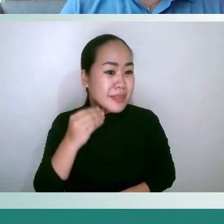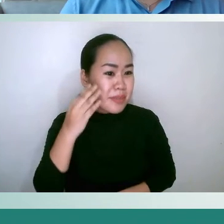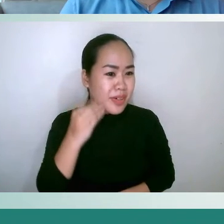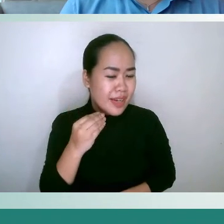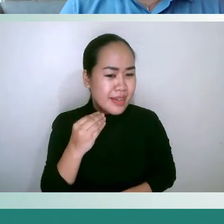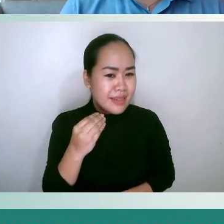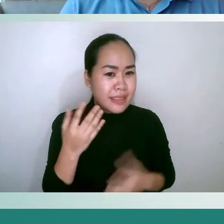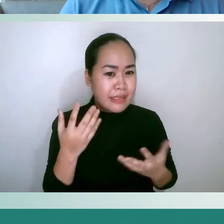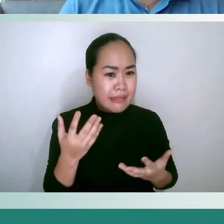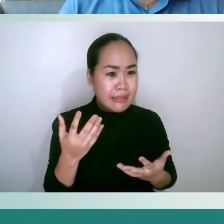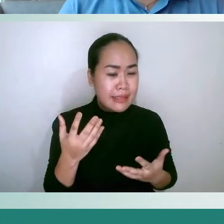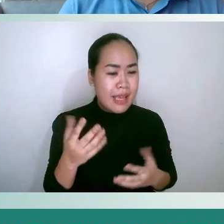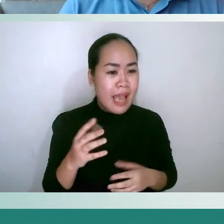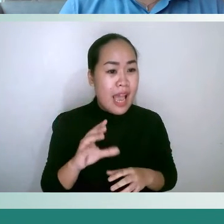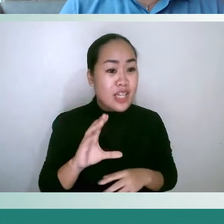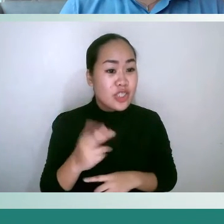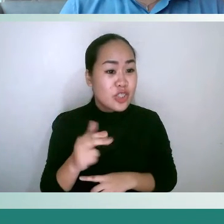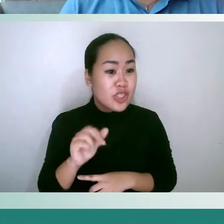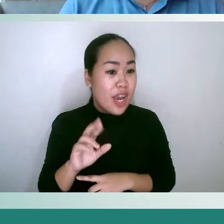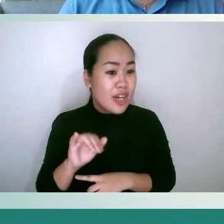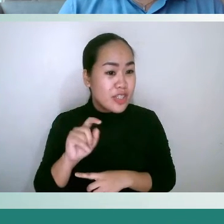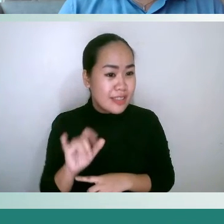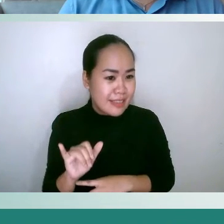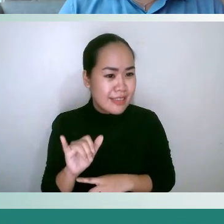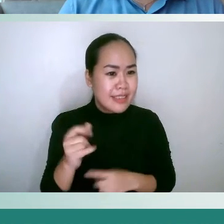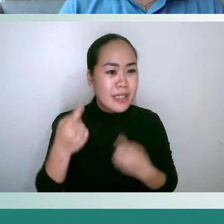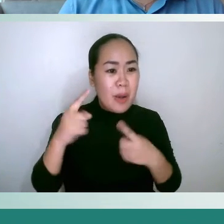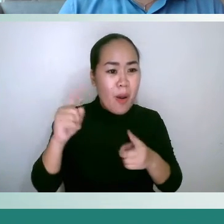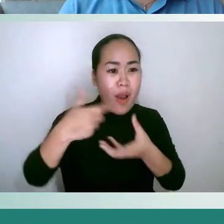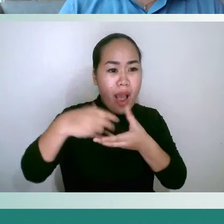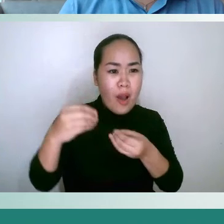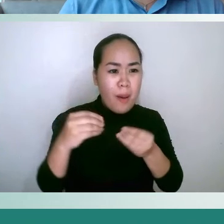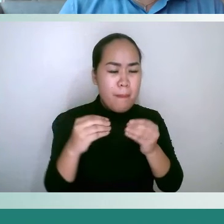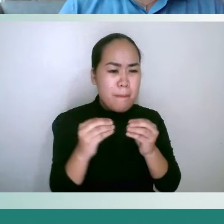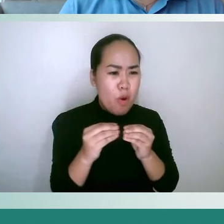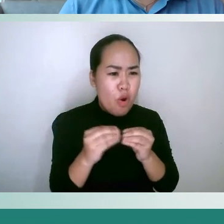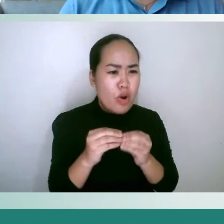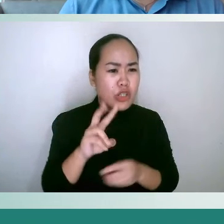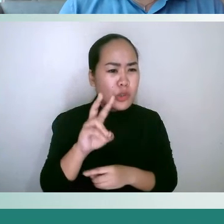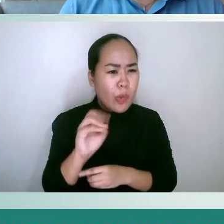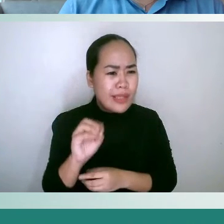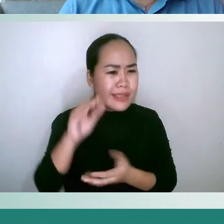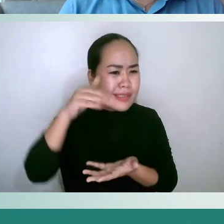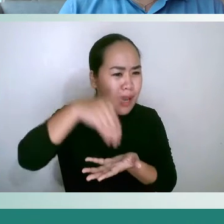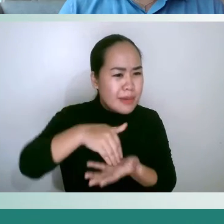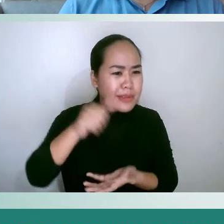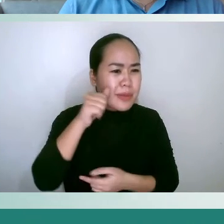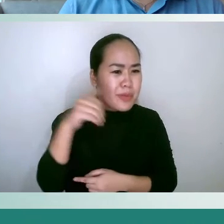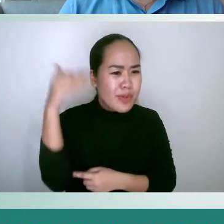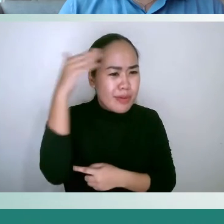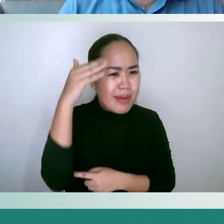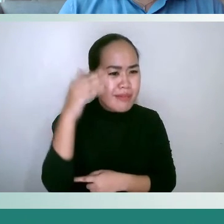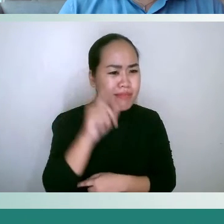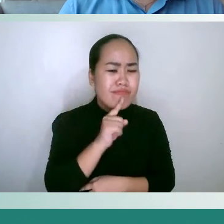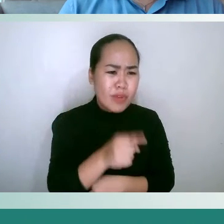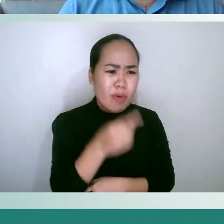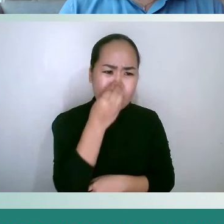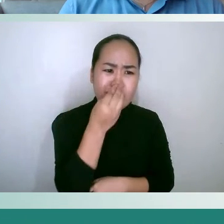a charity going out to more than 20,000 women, very few are